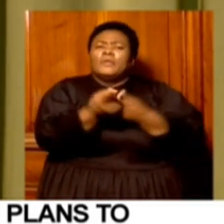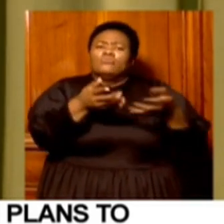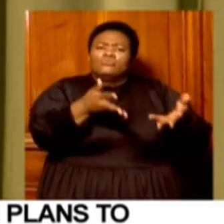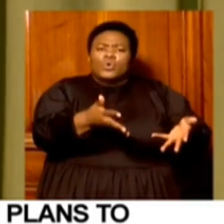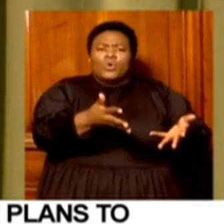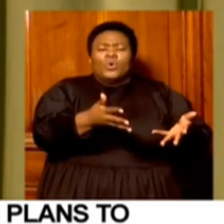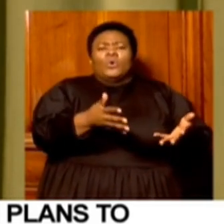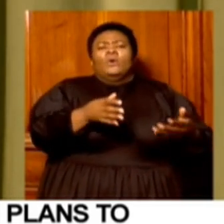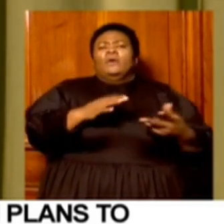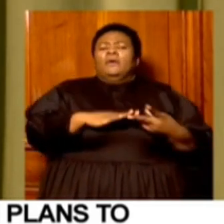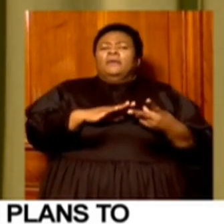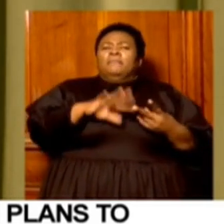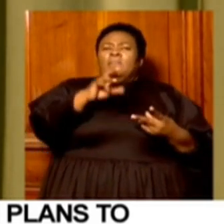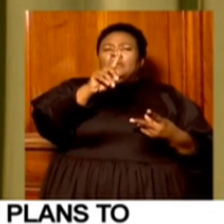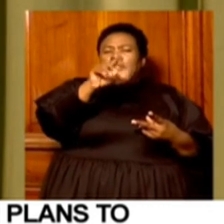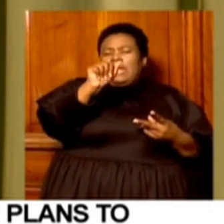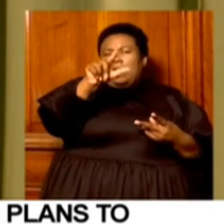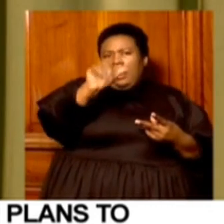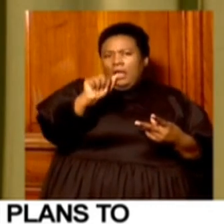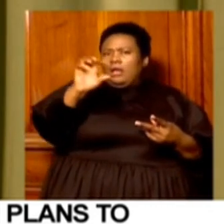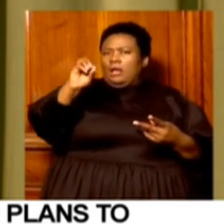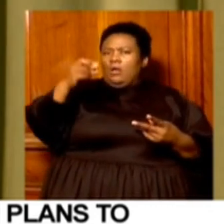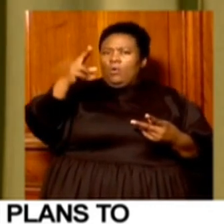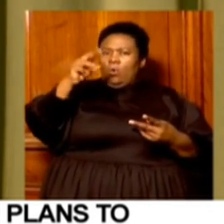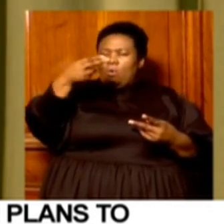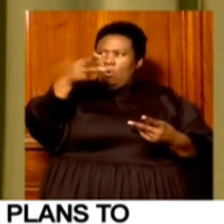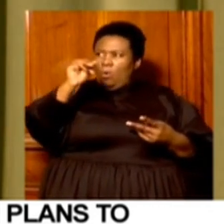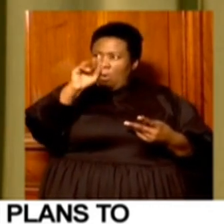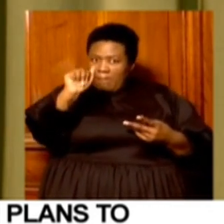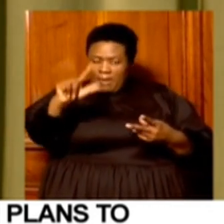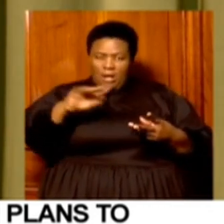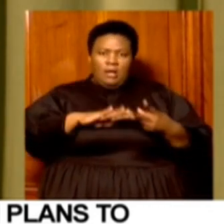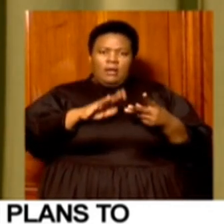Meg Maharaj, Jeff Radebe,